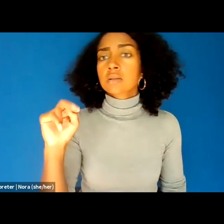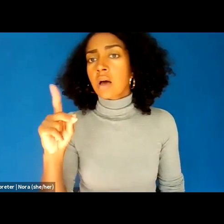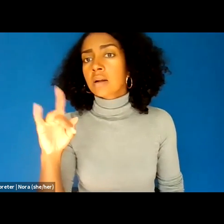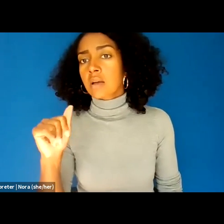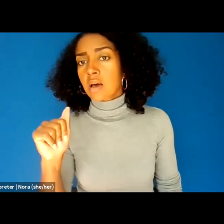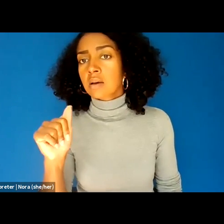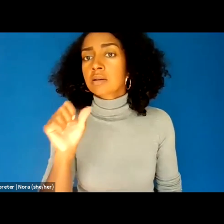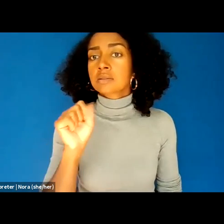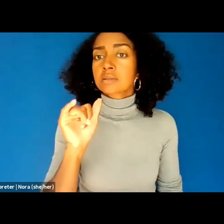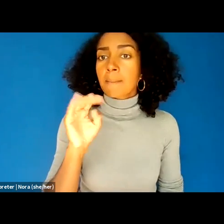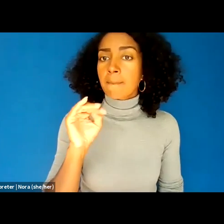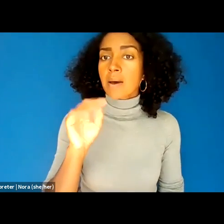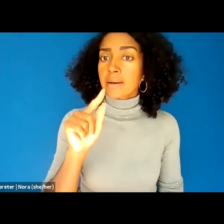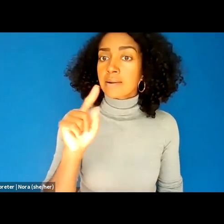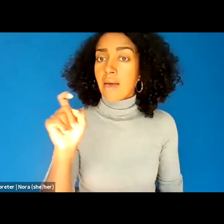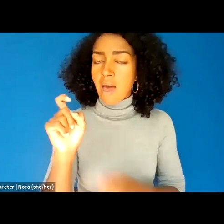Simonette. What a beautiful name.